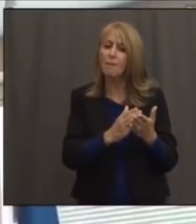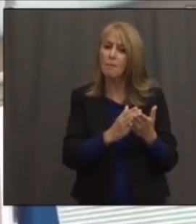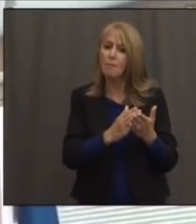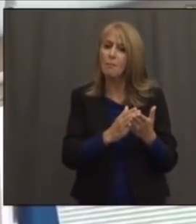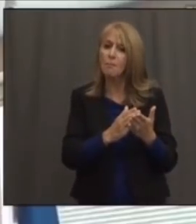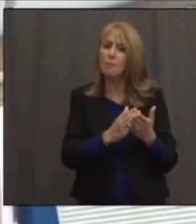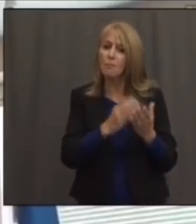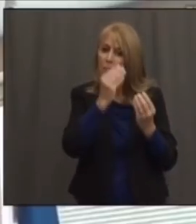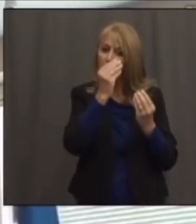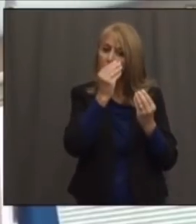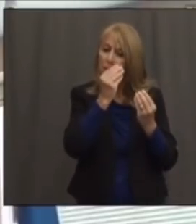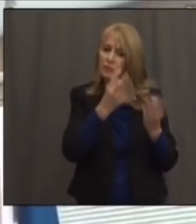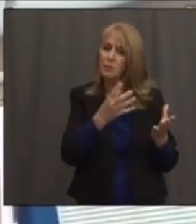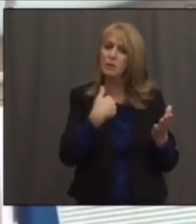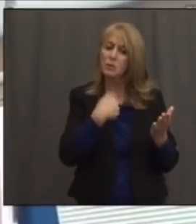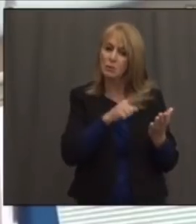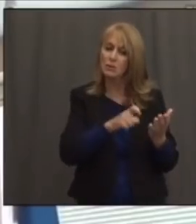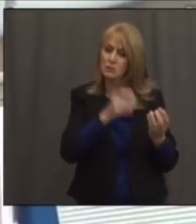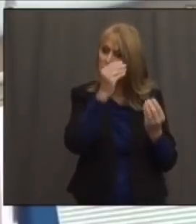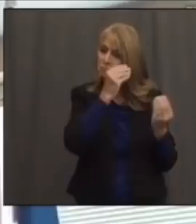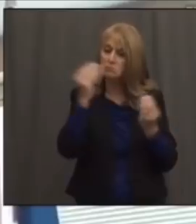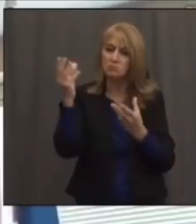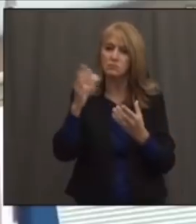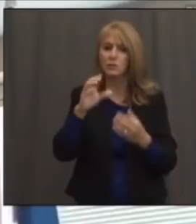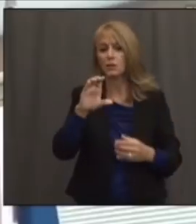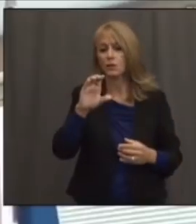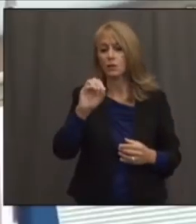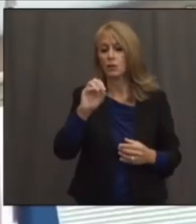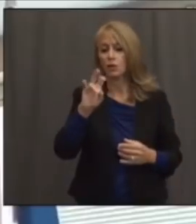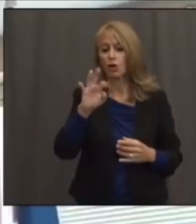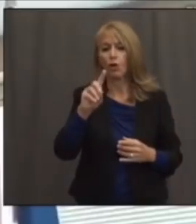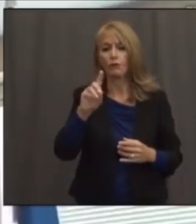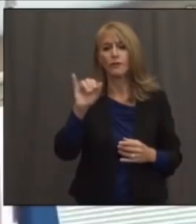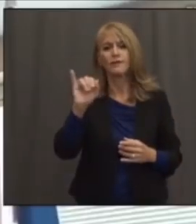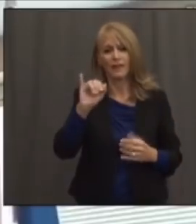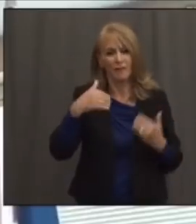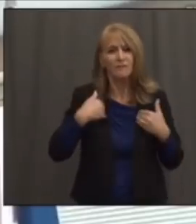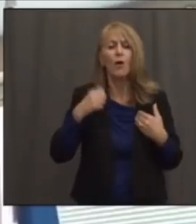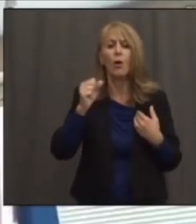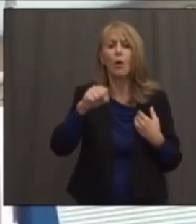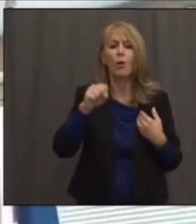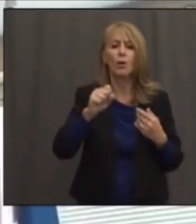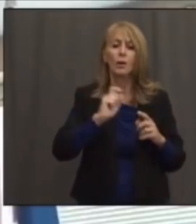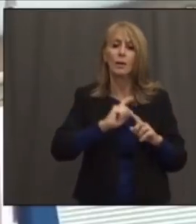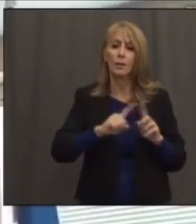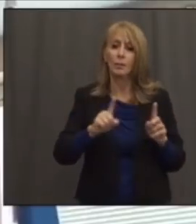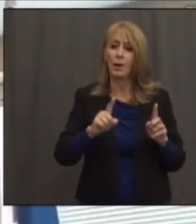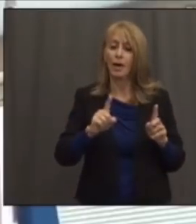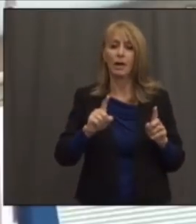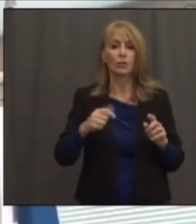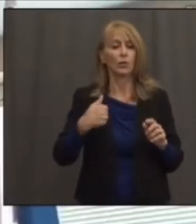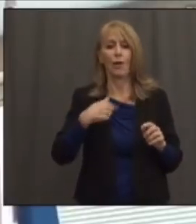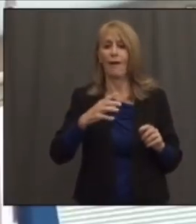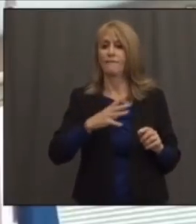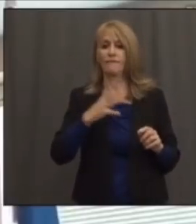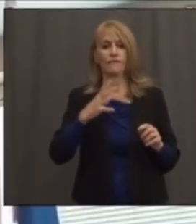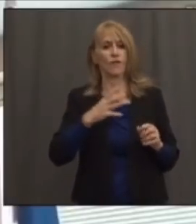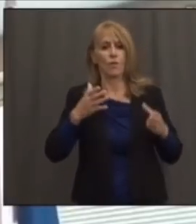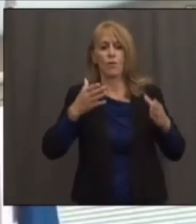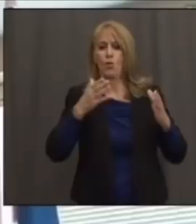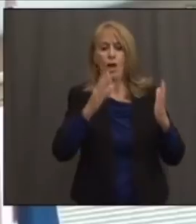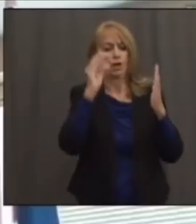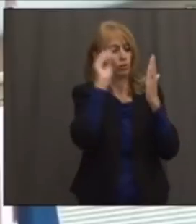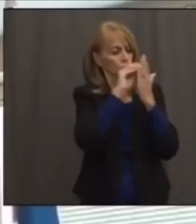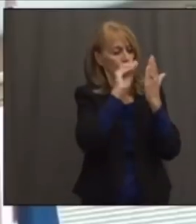to DPH, and COVID infection is one of them. But we don't really have a formal mechanism at this point